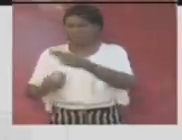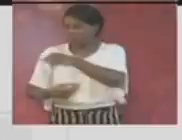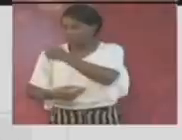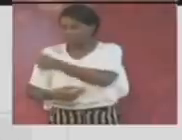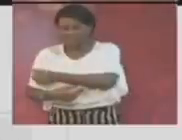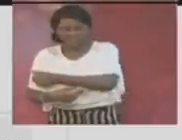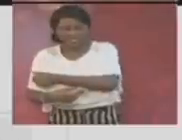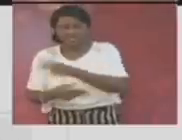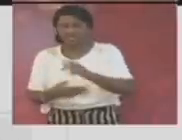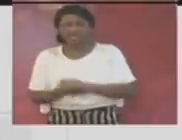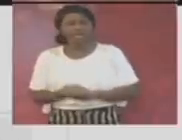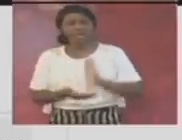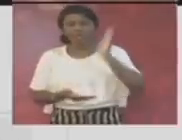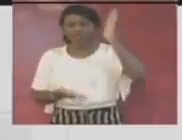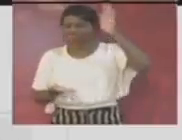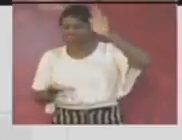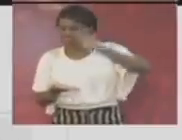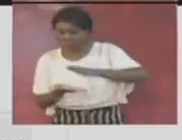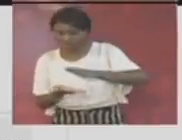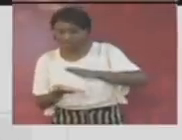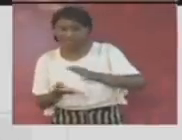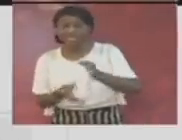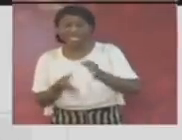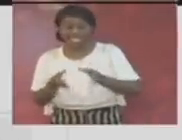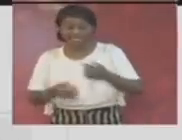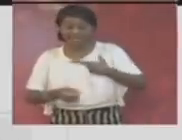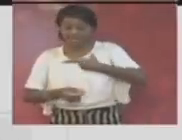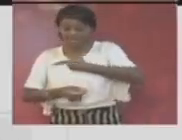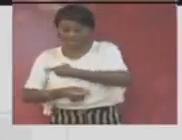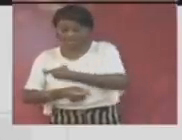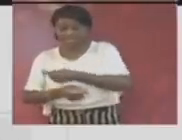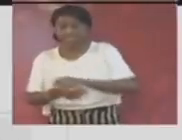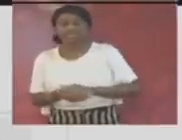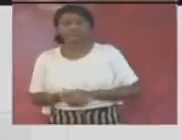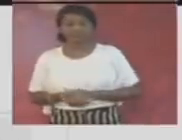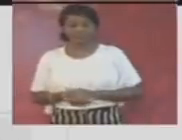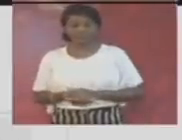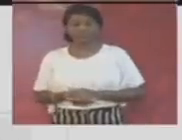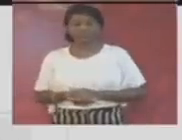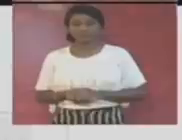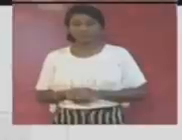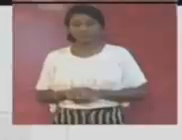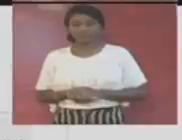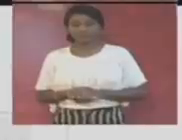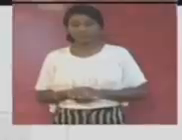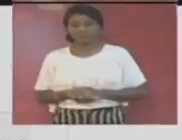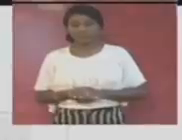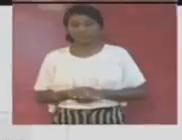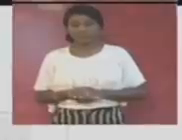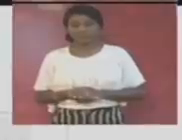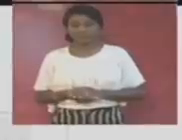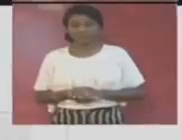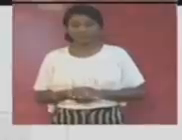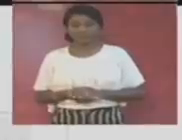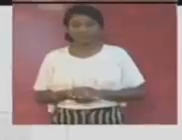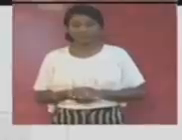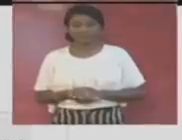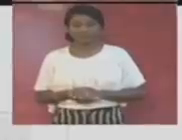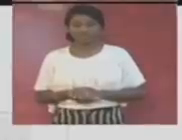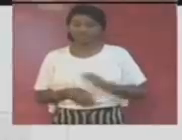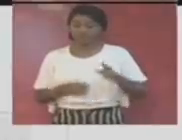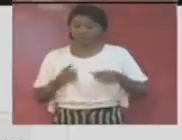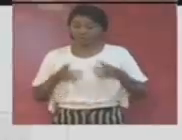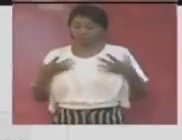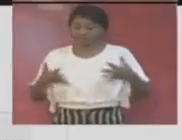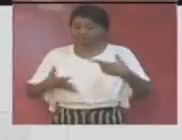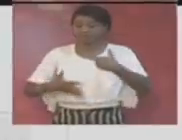in the age groups that have generally been at higher risk among the populations that are more vulnerable once that